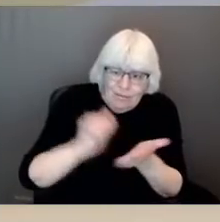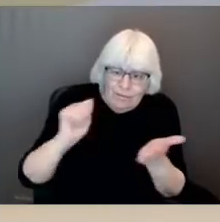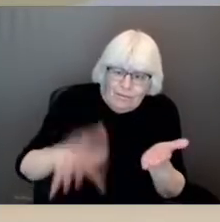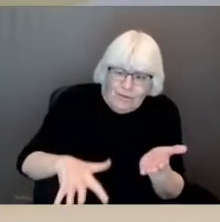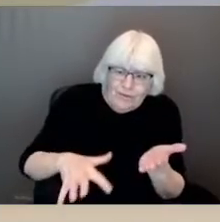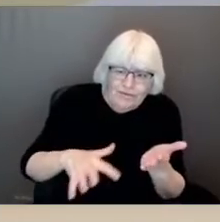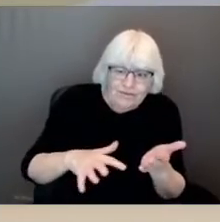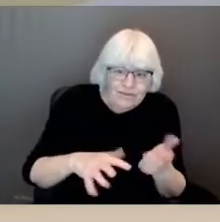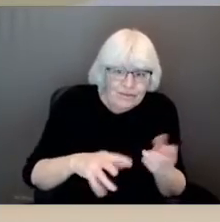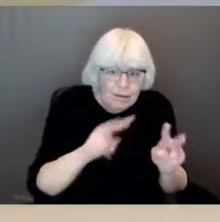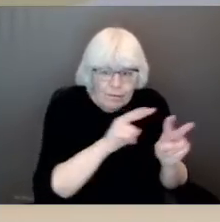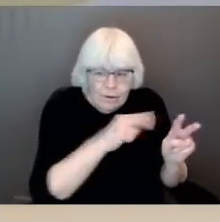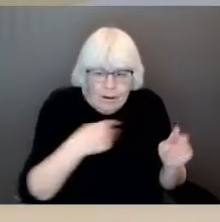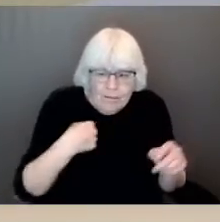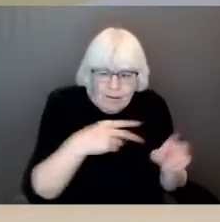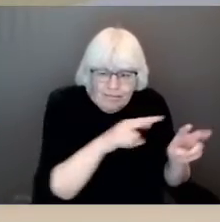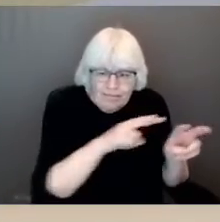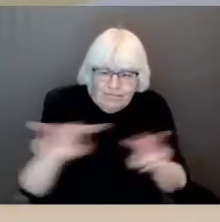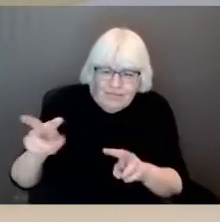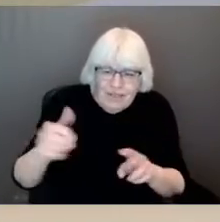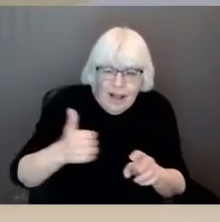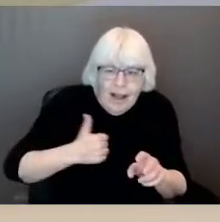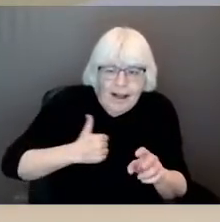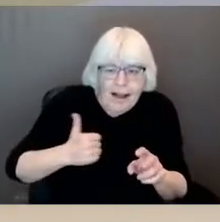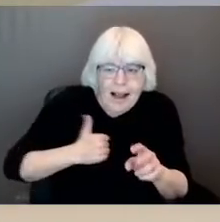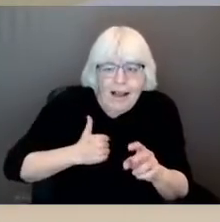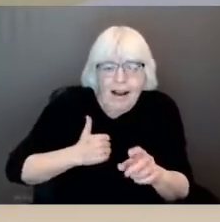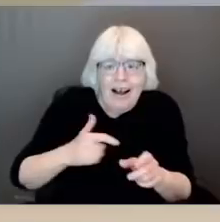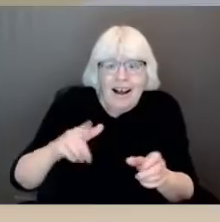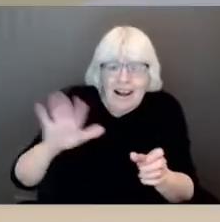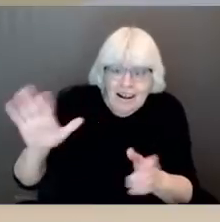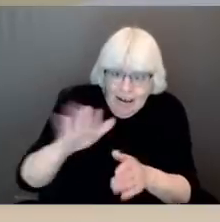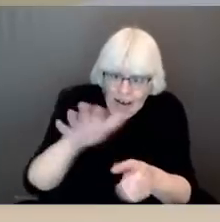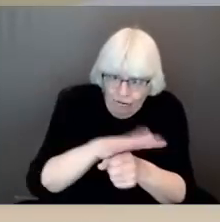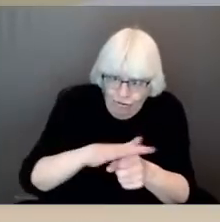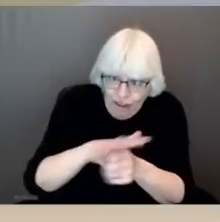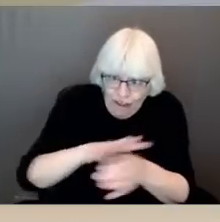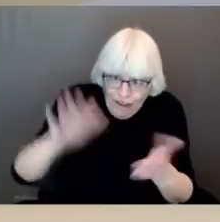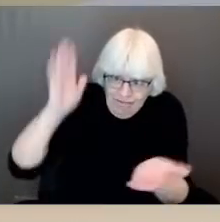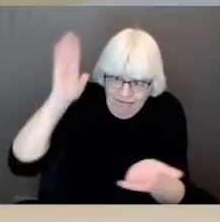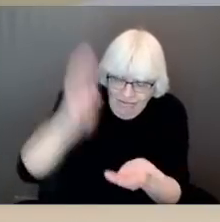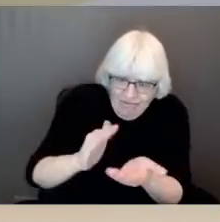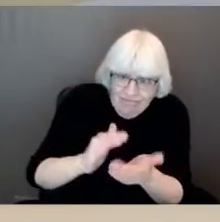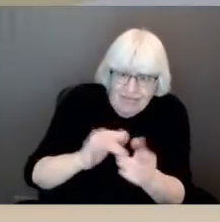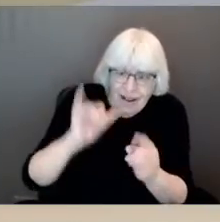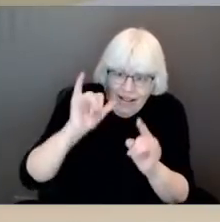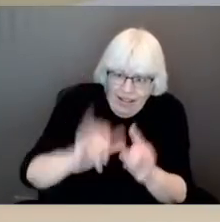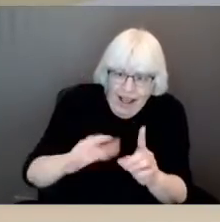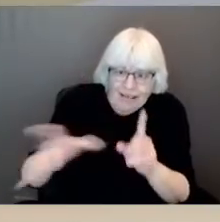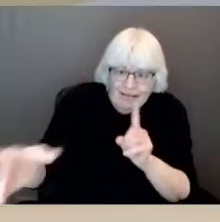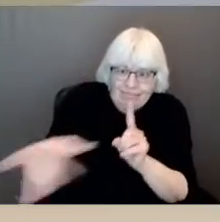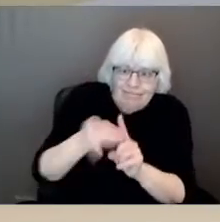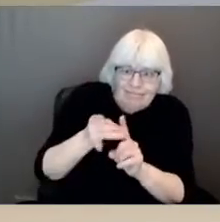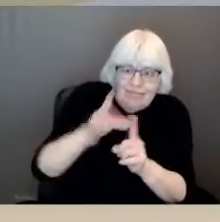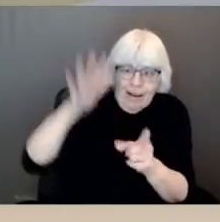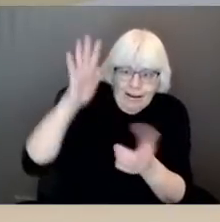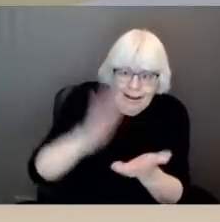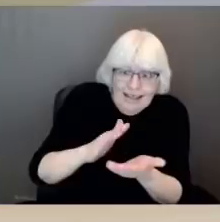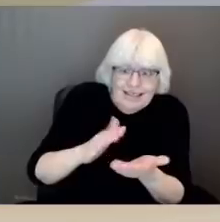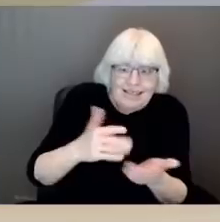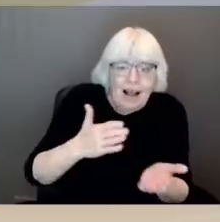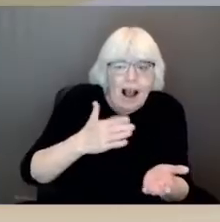as a region. So I think, and I know I've heard my colleagues talk about it as well,